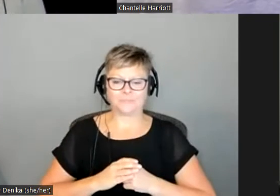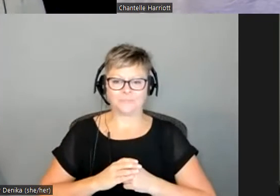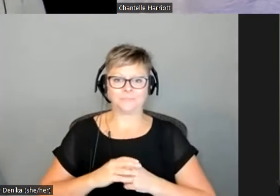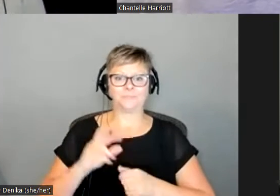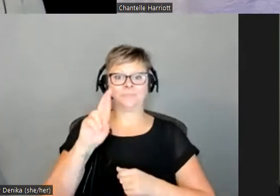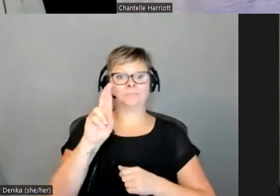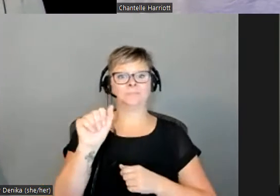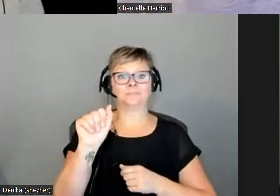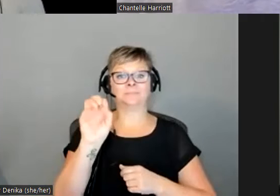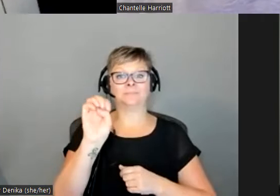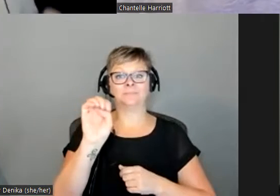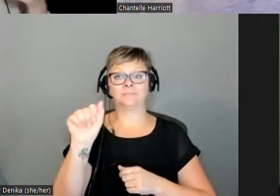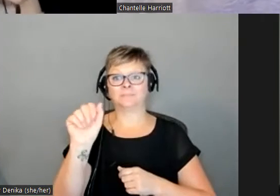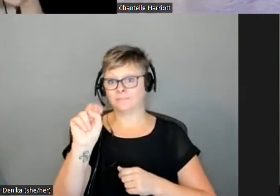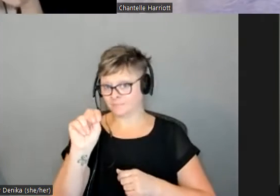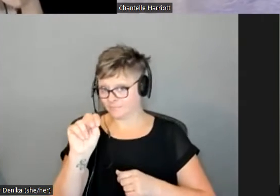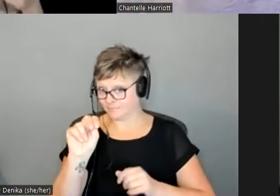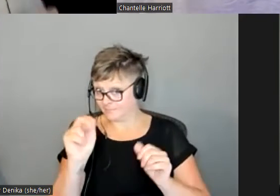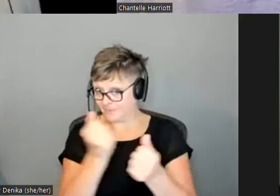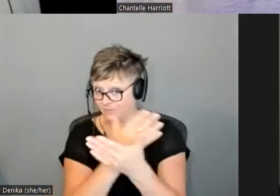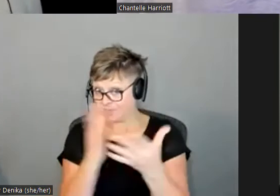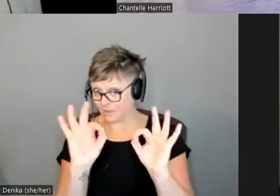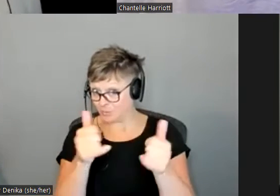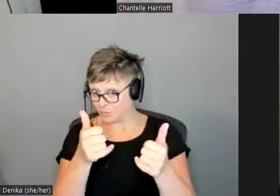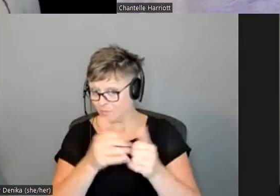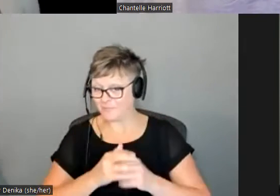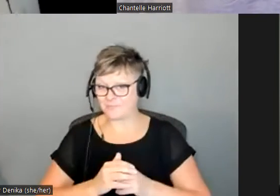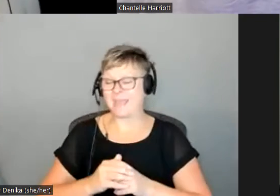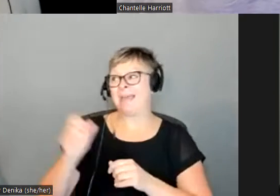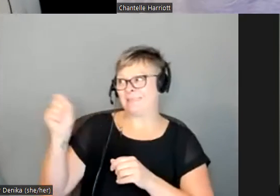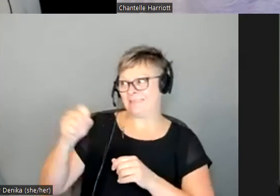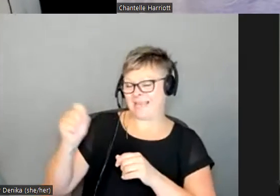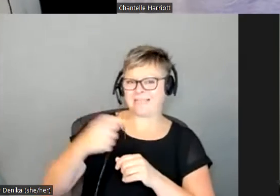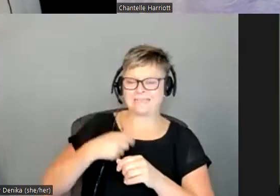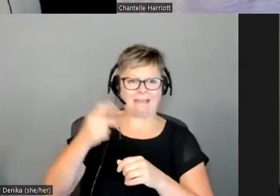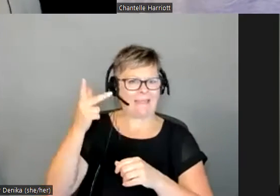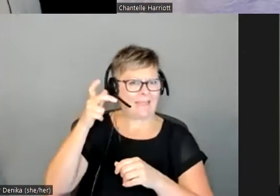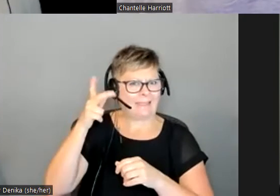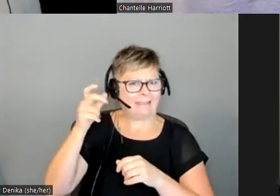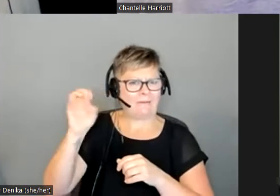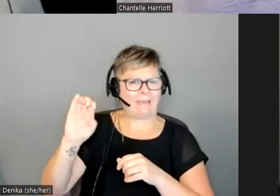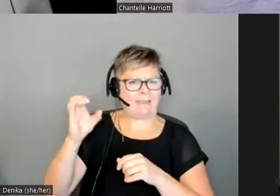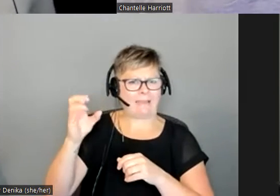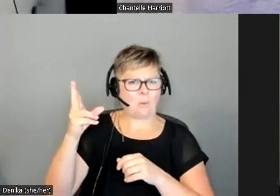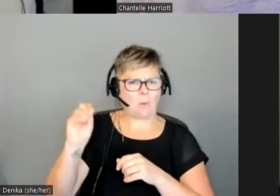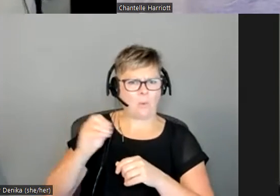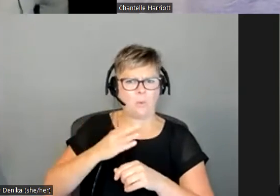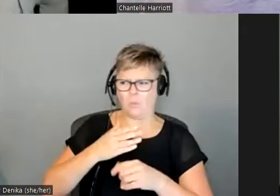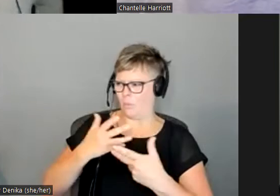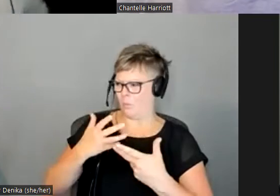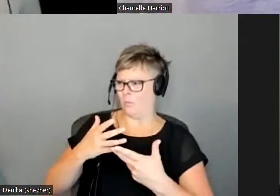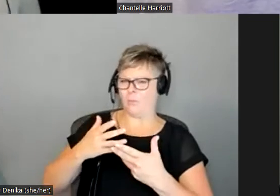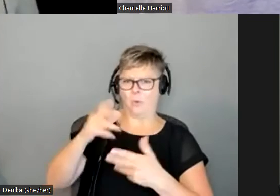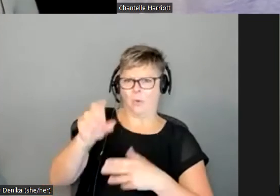Rayanne, is everything thumbs up? Yes, I was getting feedback on my end from a previous webinar that we hosted, so I remember